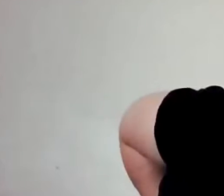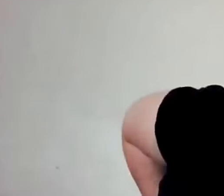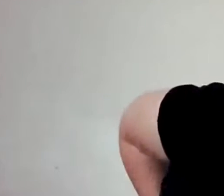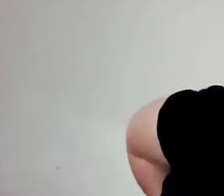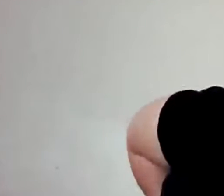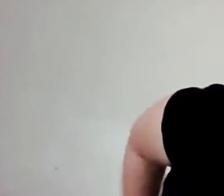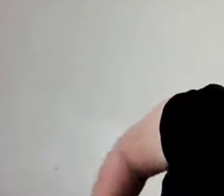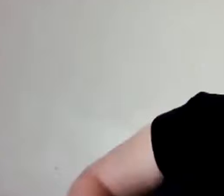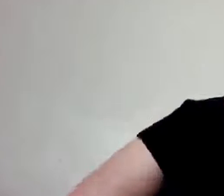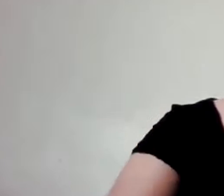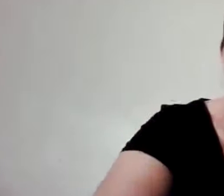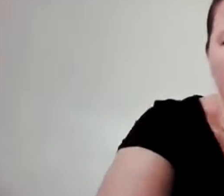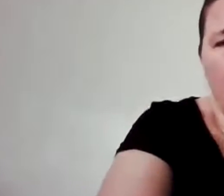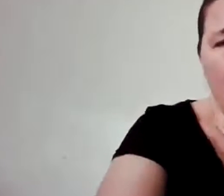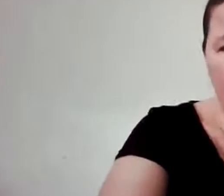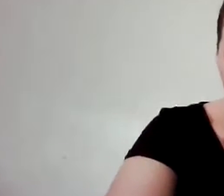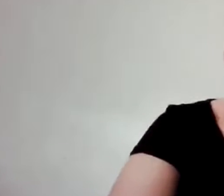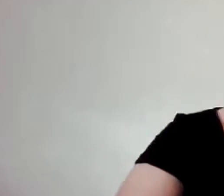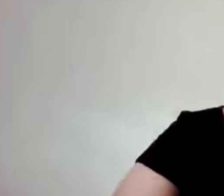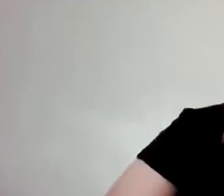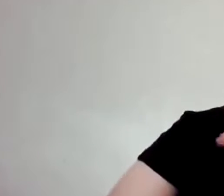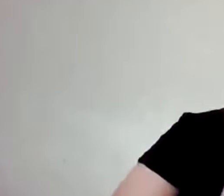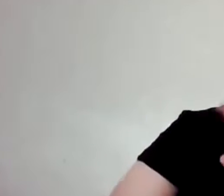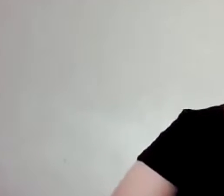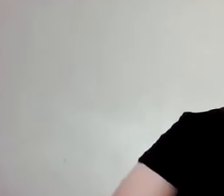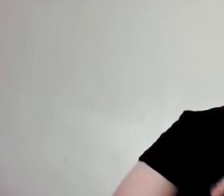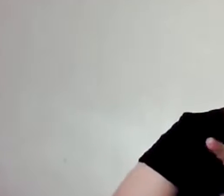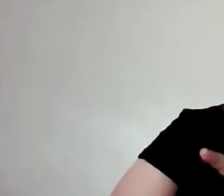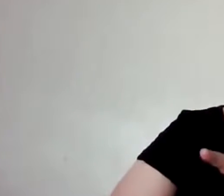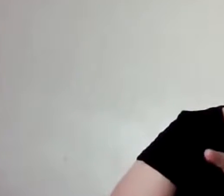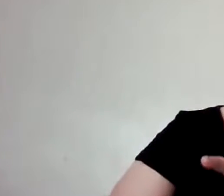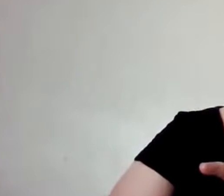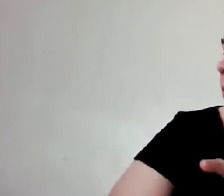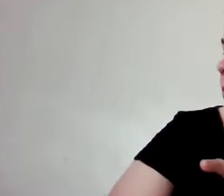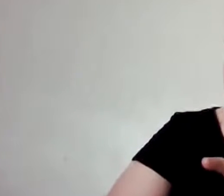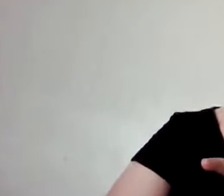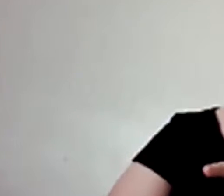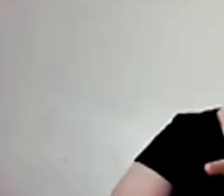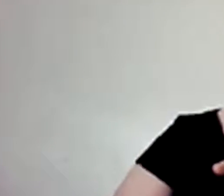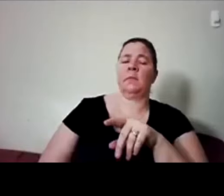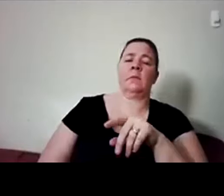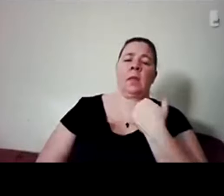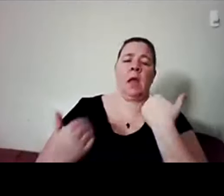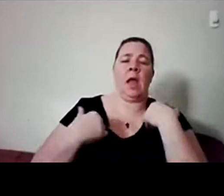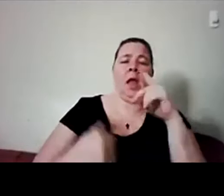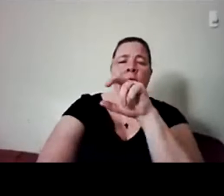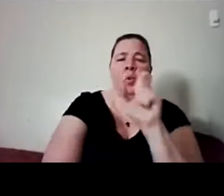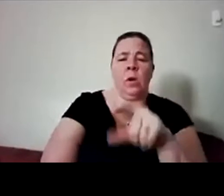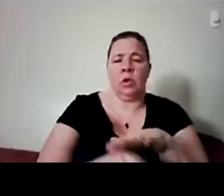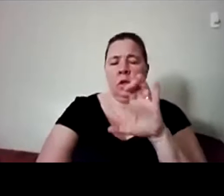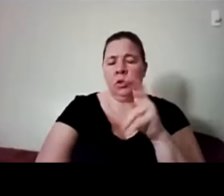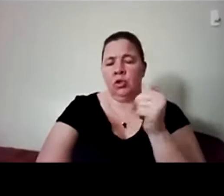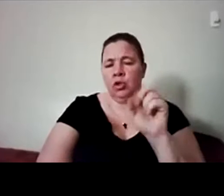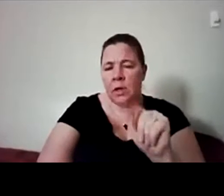want to find out if Ada is satisfied. Ada. That's okay. She can unmute herself. I have a question here on the chat board for